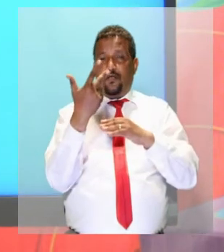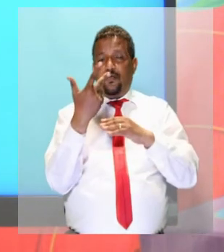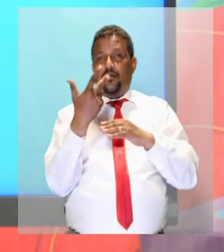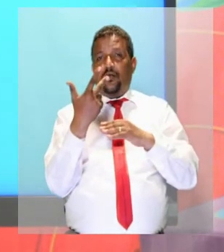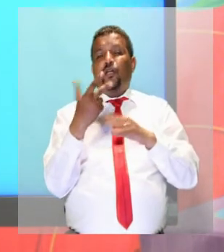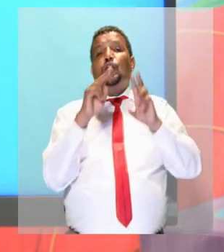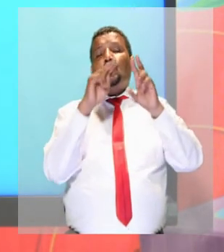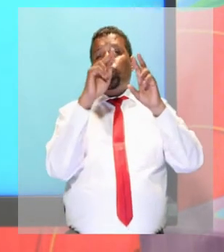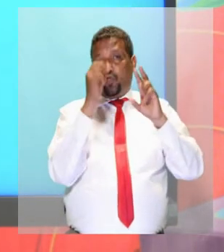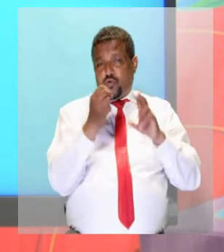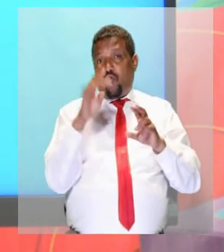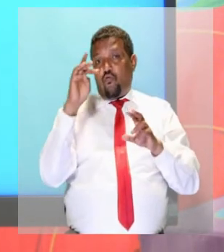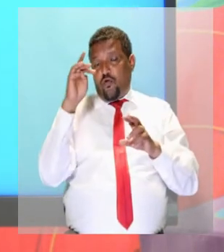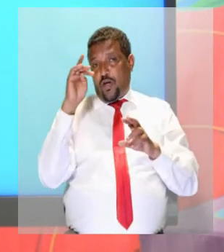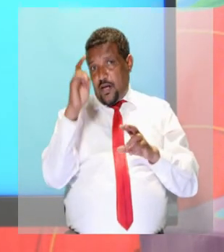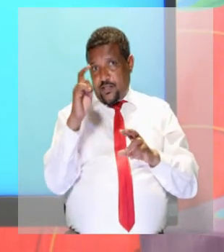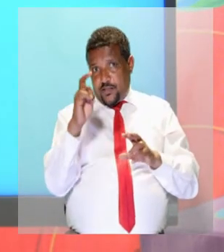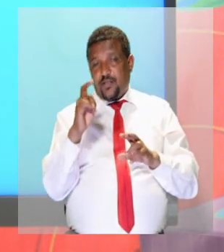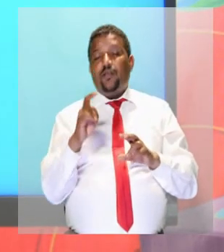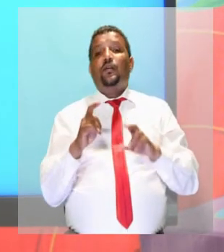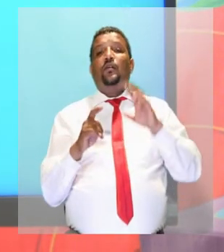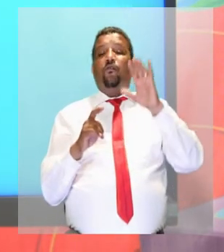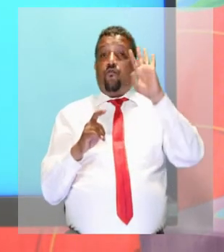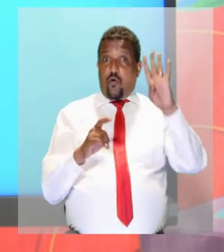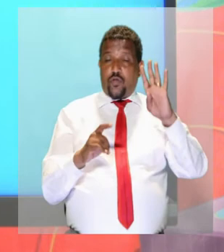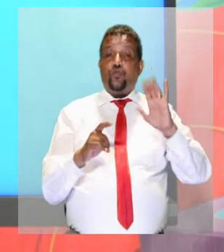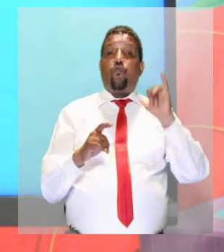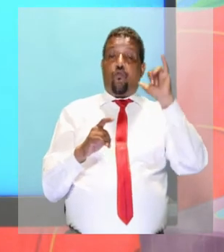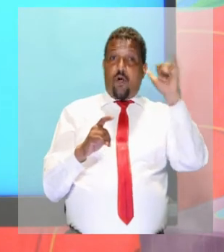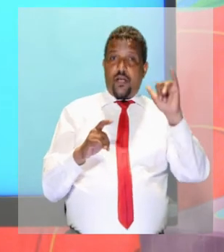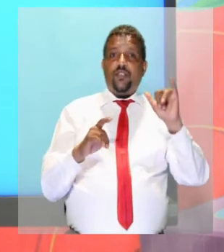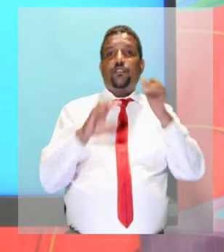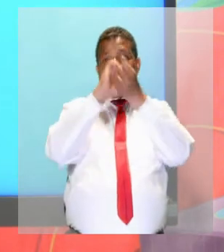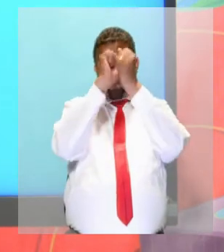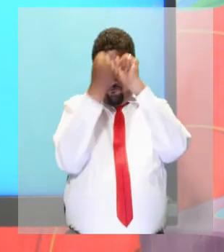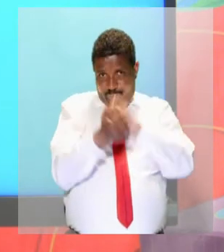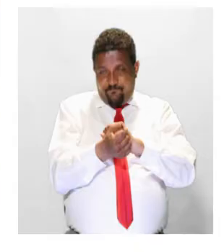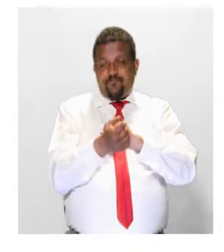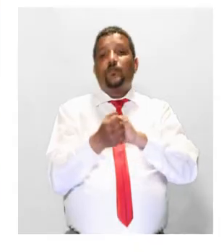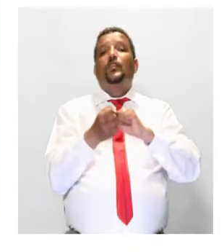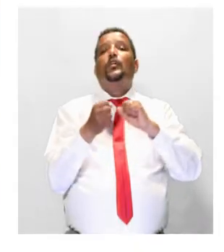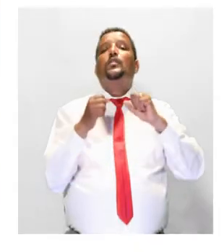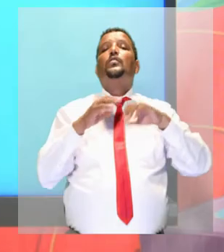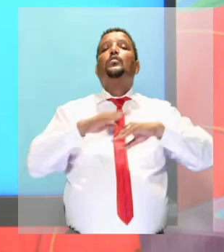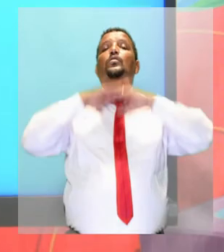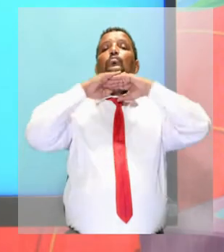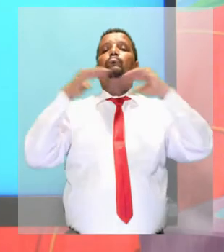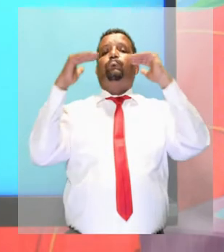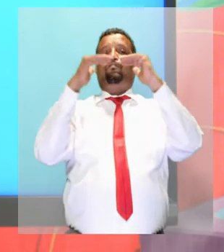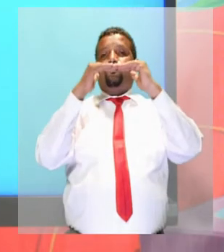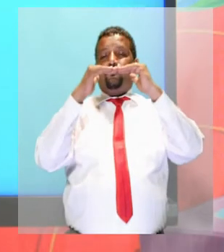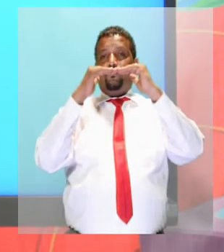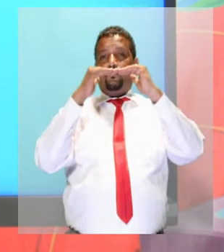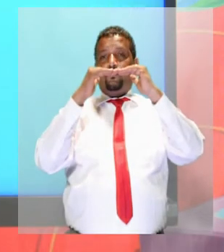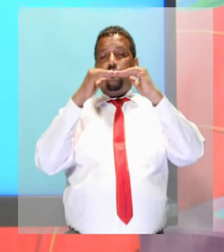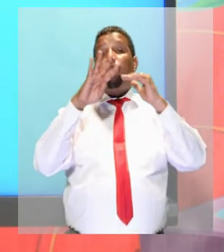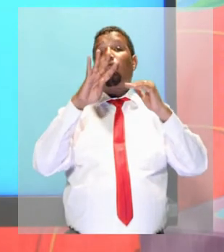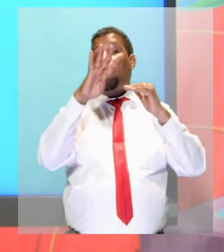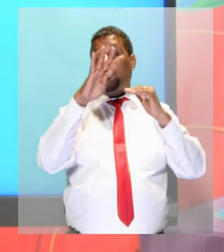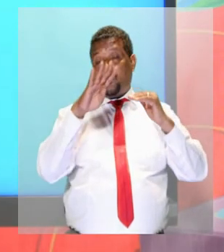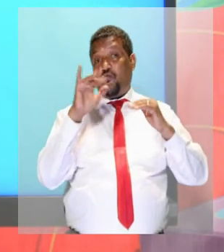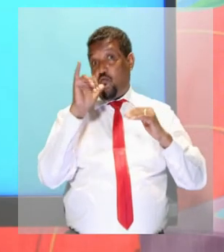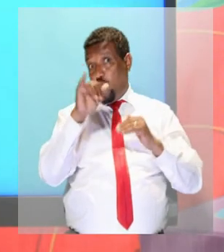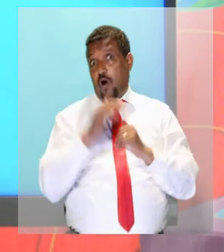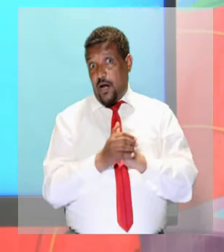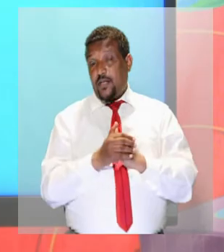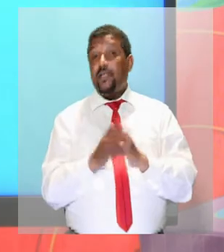units of Y is always equal to the satisfaction that he derives from 4 units of X and 2 units of Y. Because as we increase